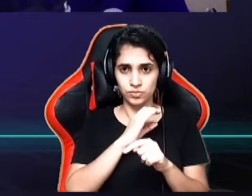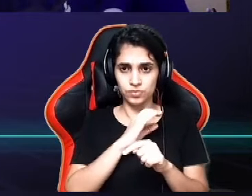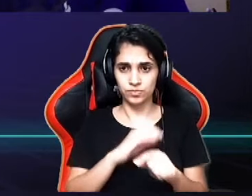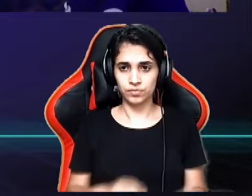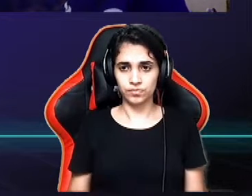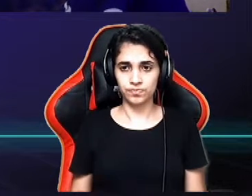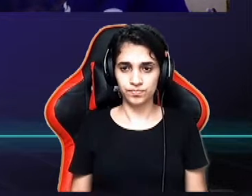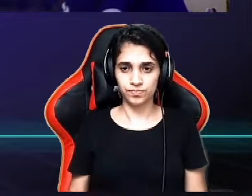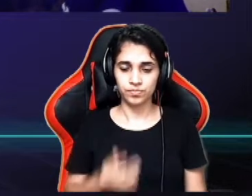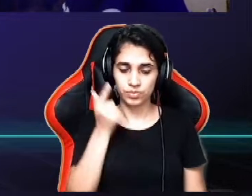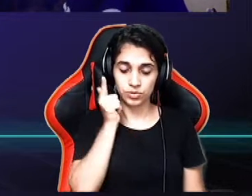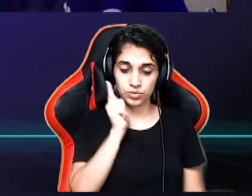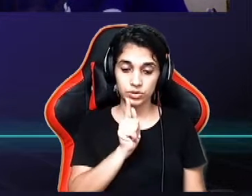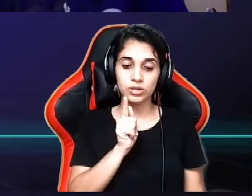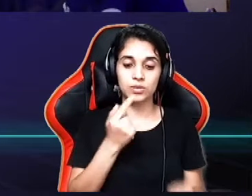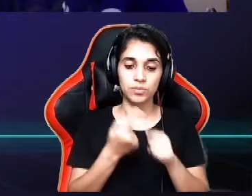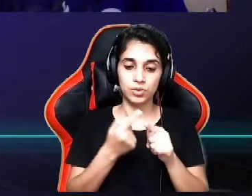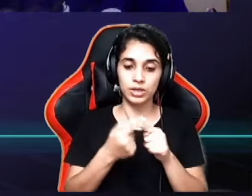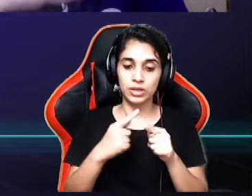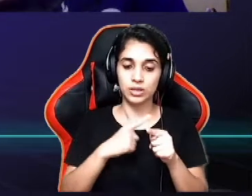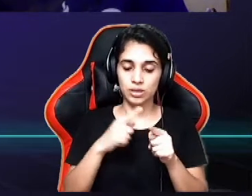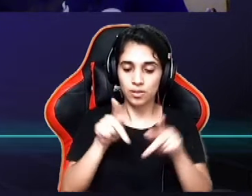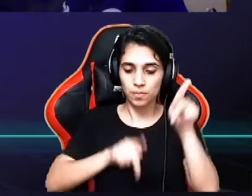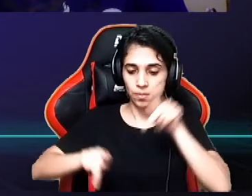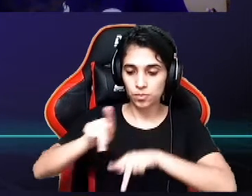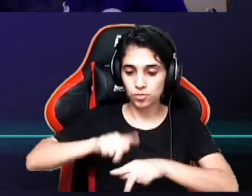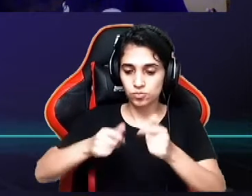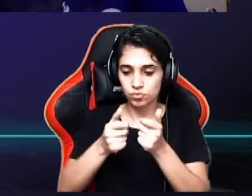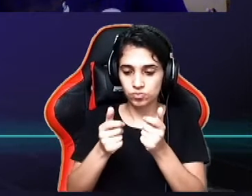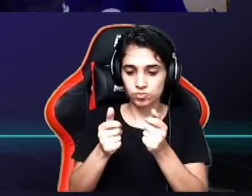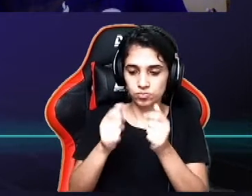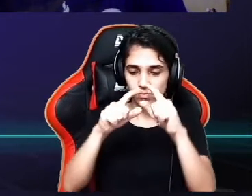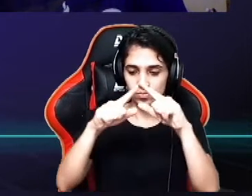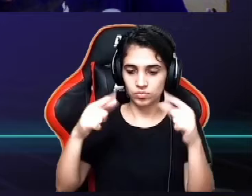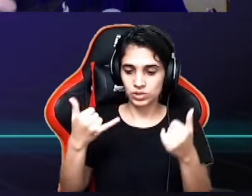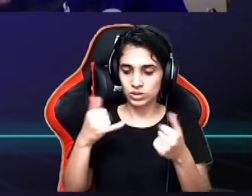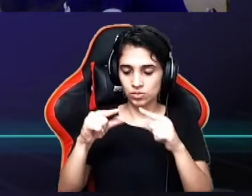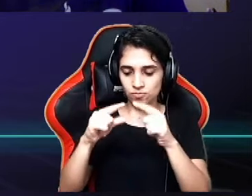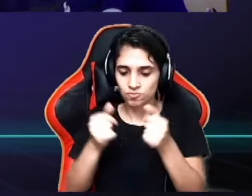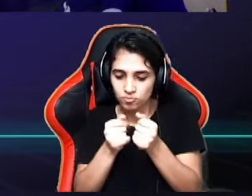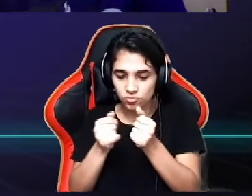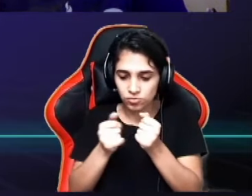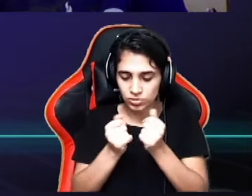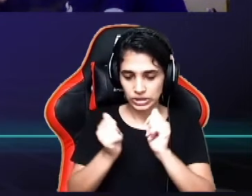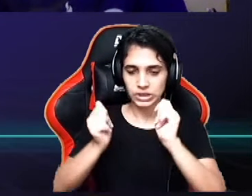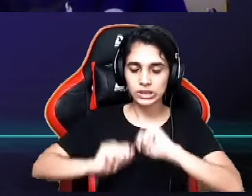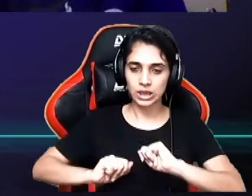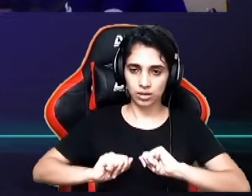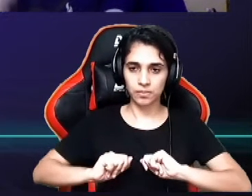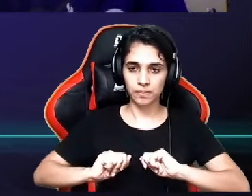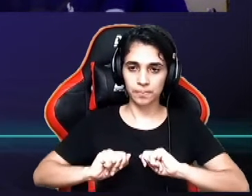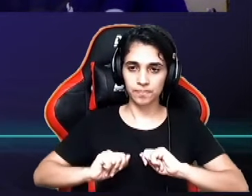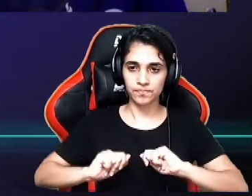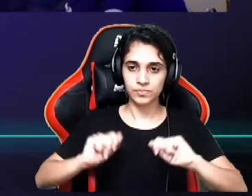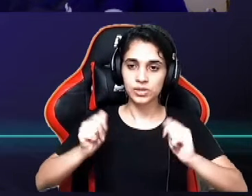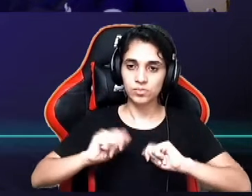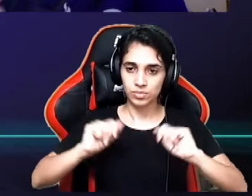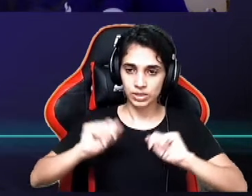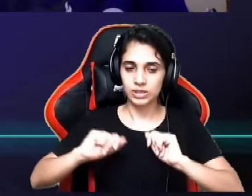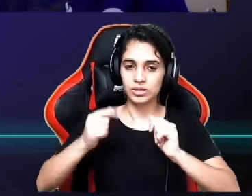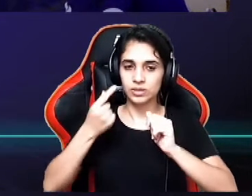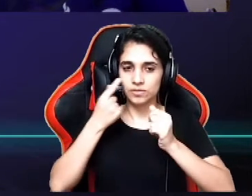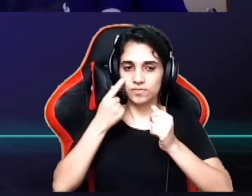a quicker learning curve, considering that this is a mid-core audience. So for those who are right there in the middle, you have